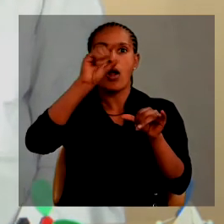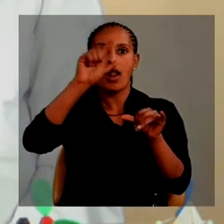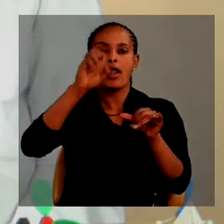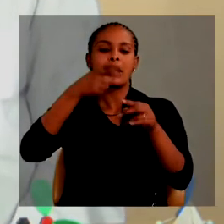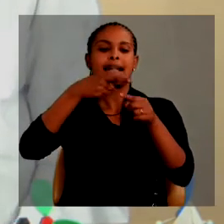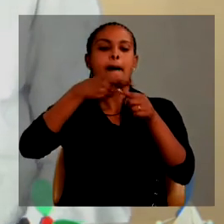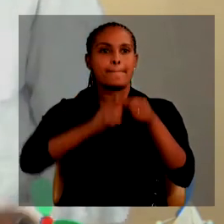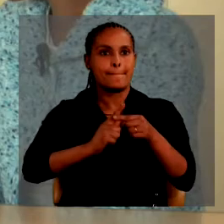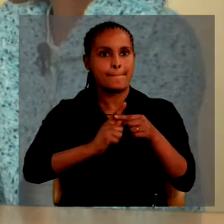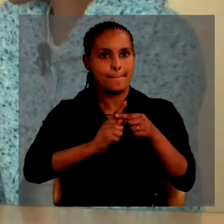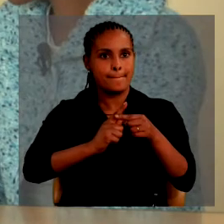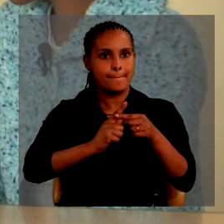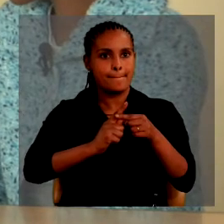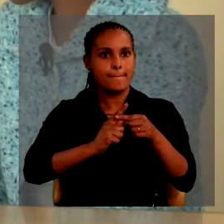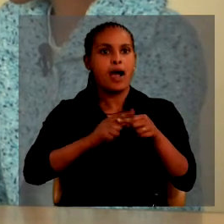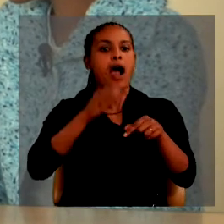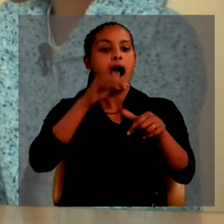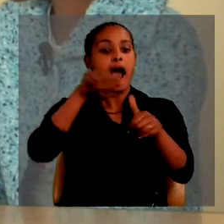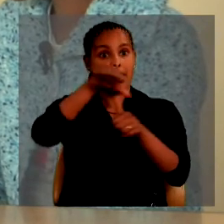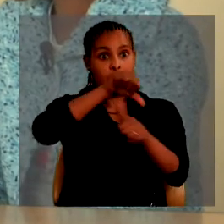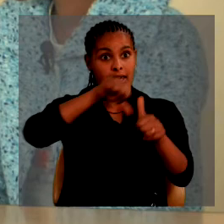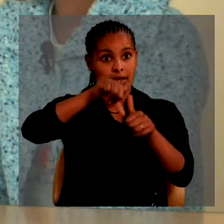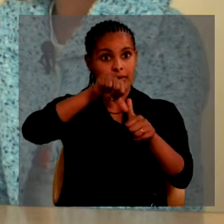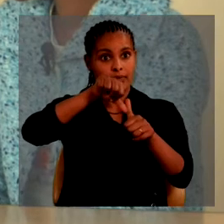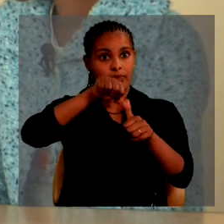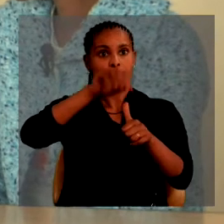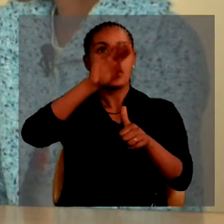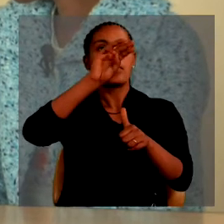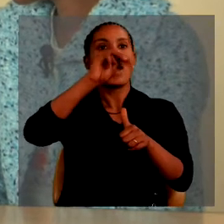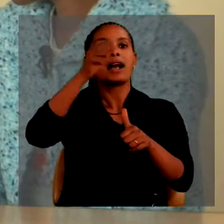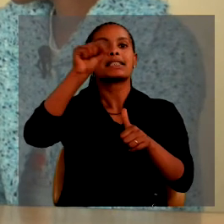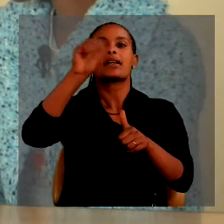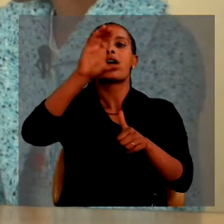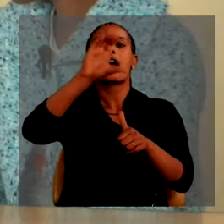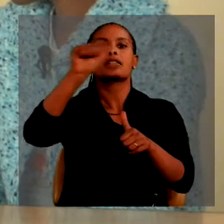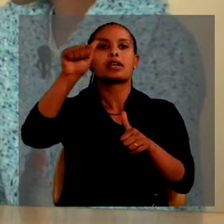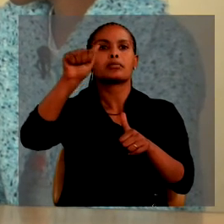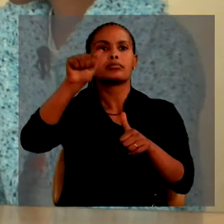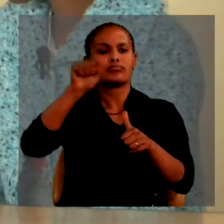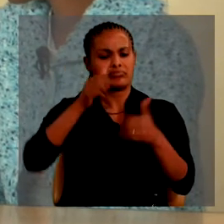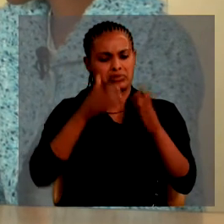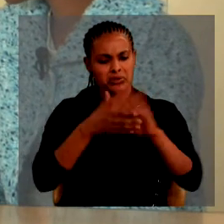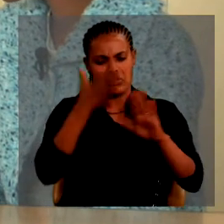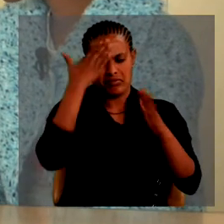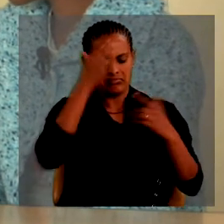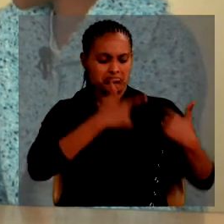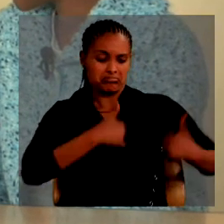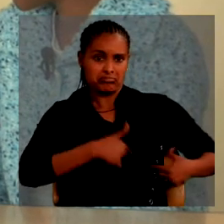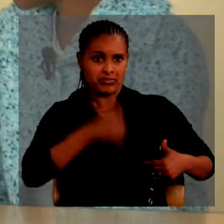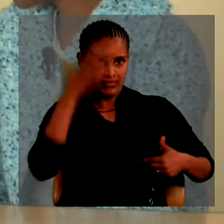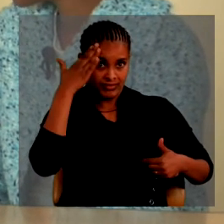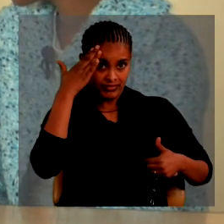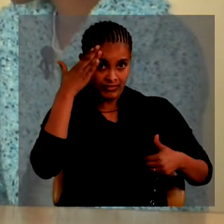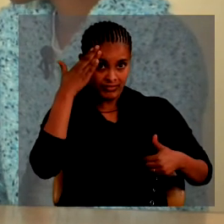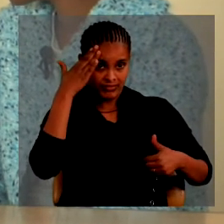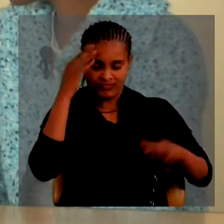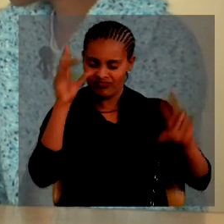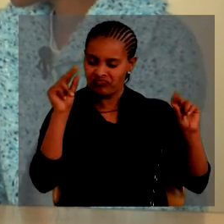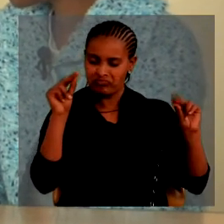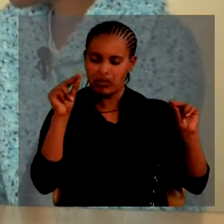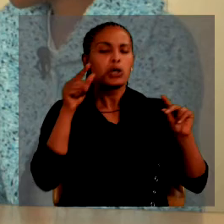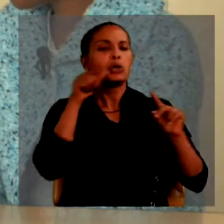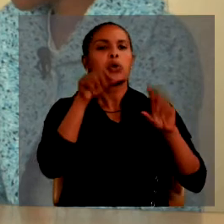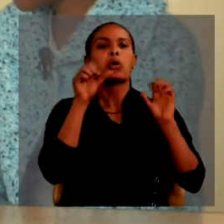Gram. Atomic mass of calcium is, you don't have to know it by heart. You